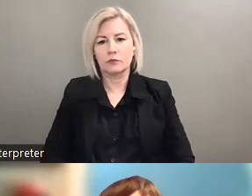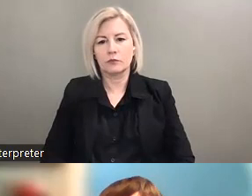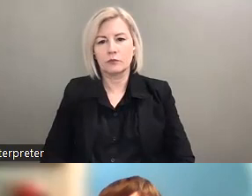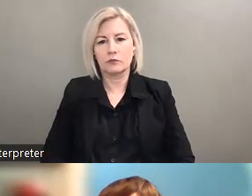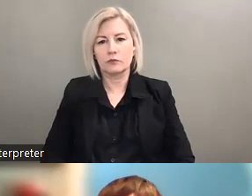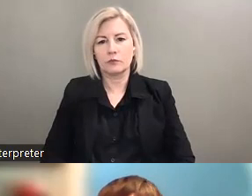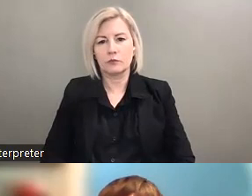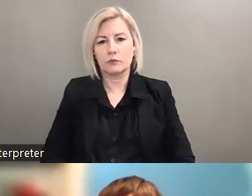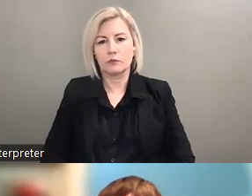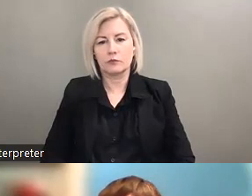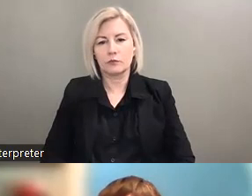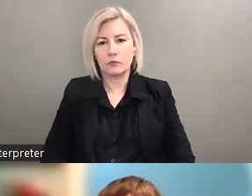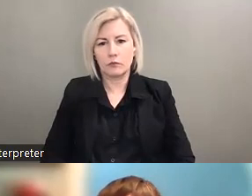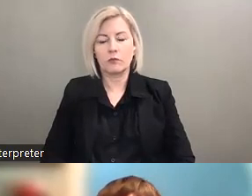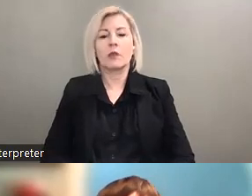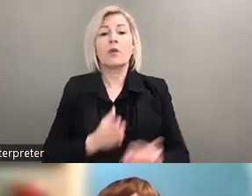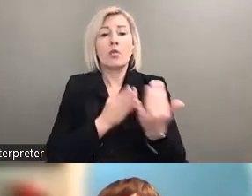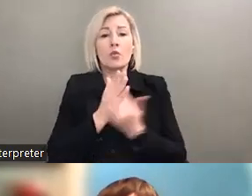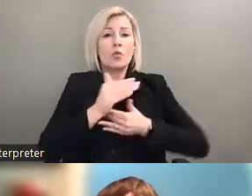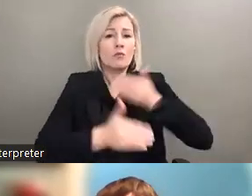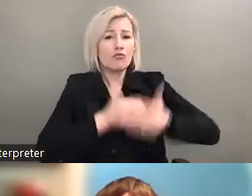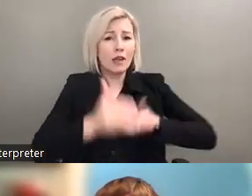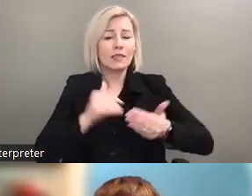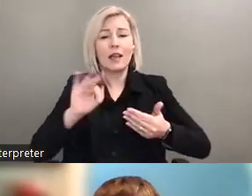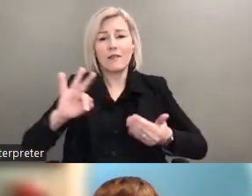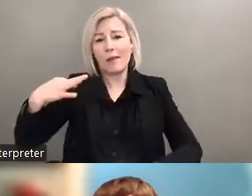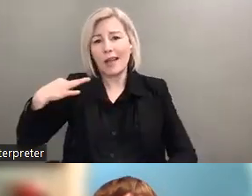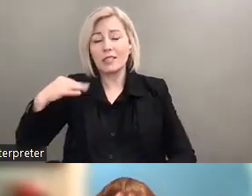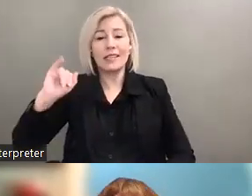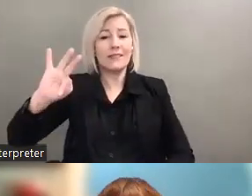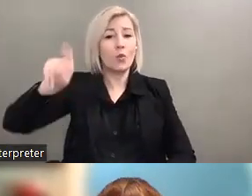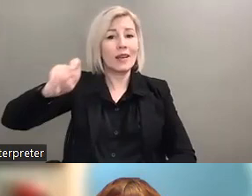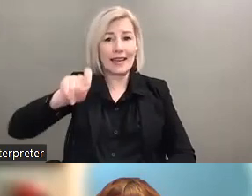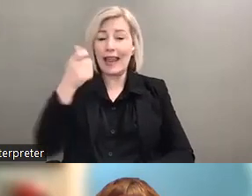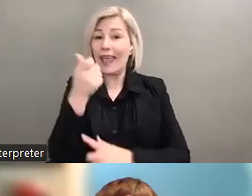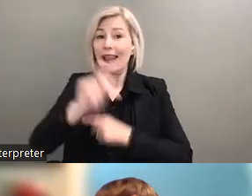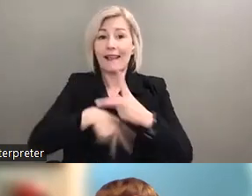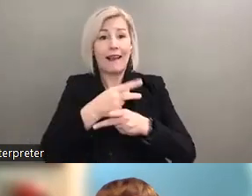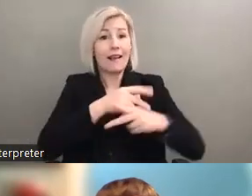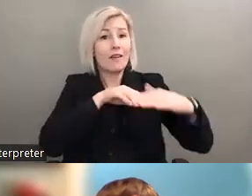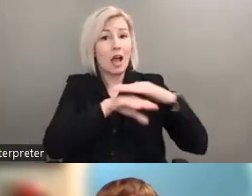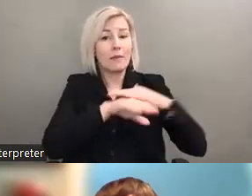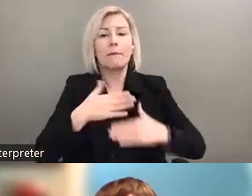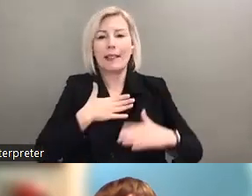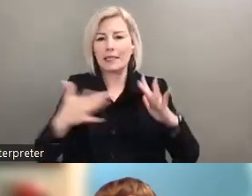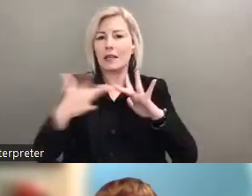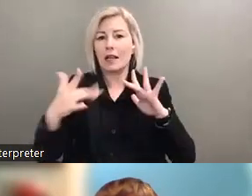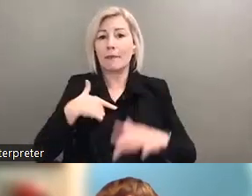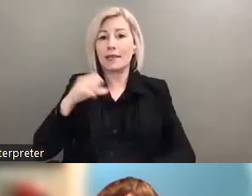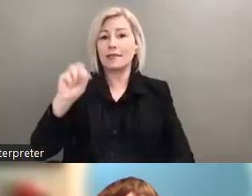Throughout your ArtsCONNECT application process, if you are in need of accommodation, please contact me, Sarah Lewis, at